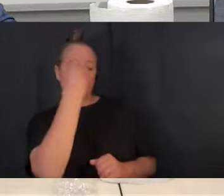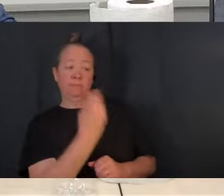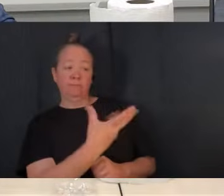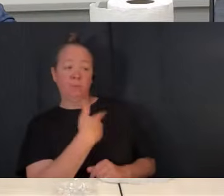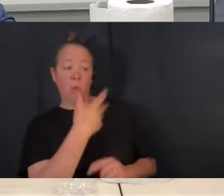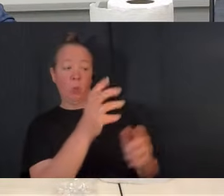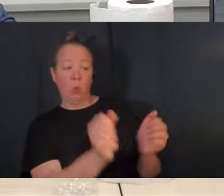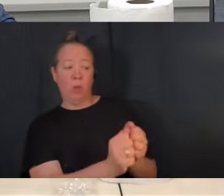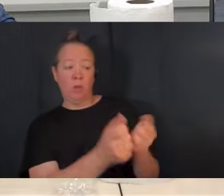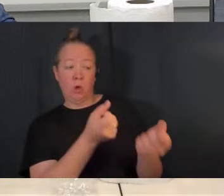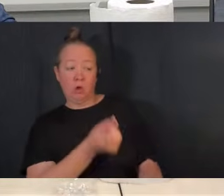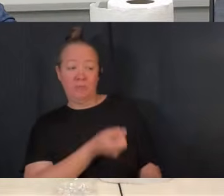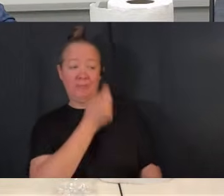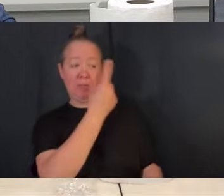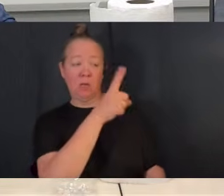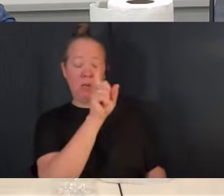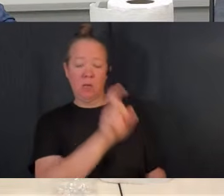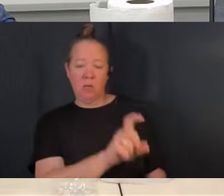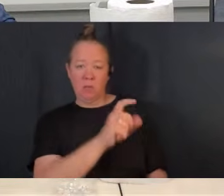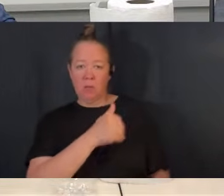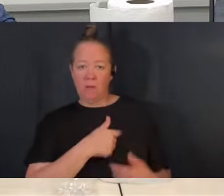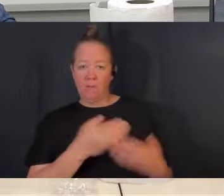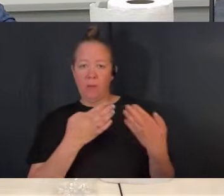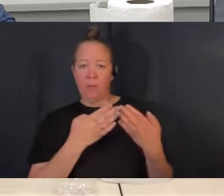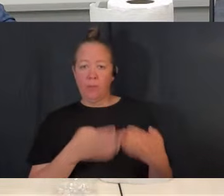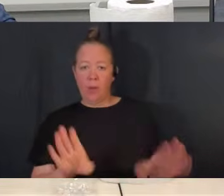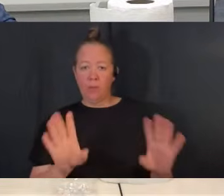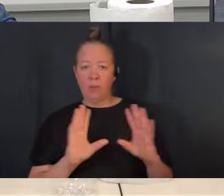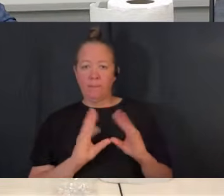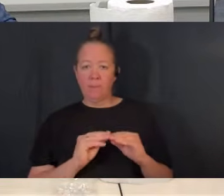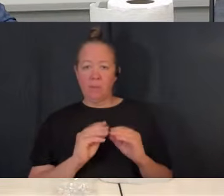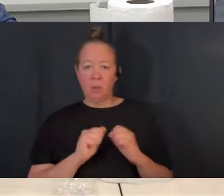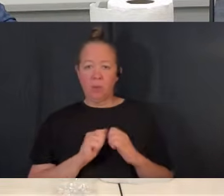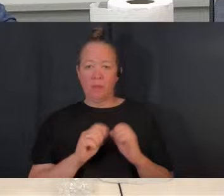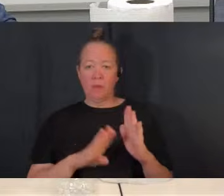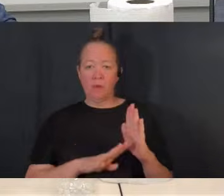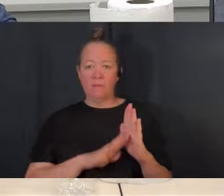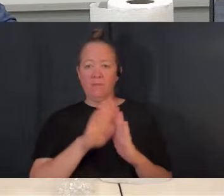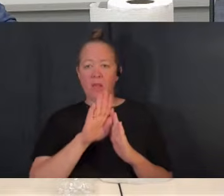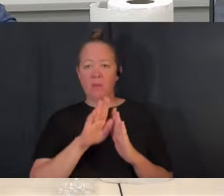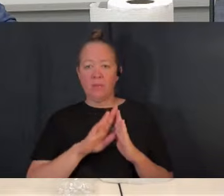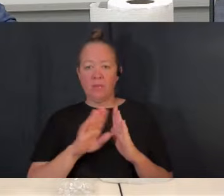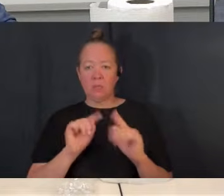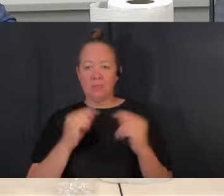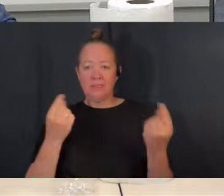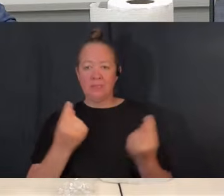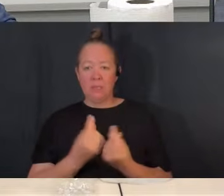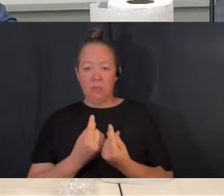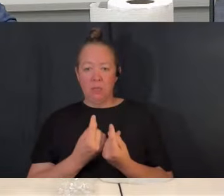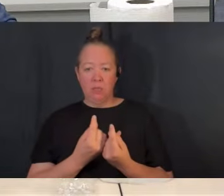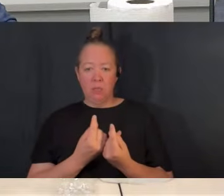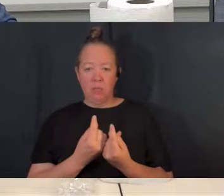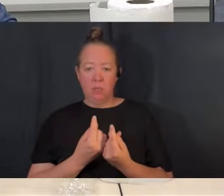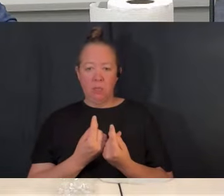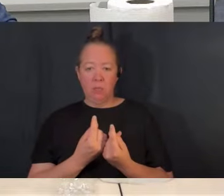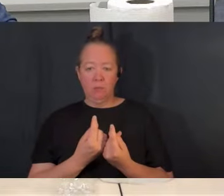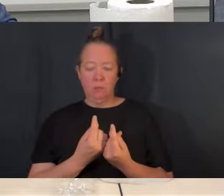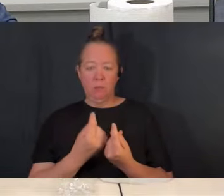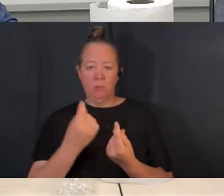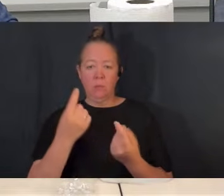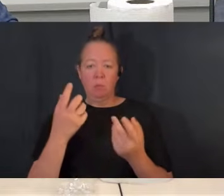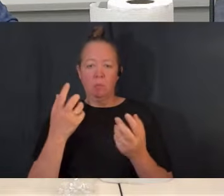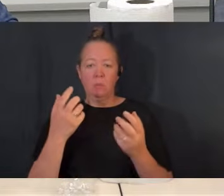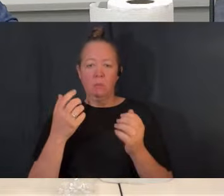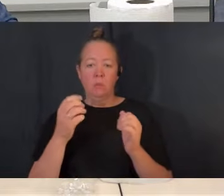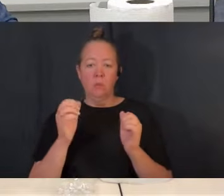the development team, would you all be opposed to having that meeting an hour prior to the work session meeting in